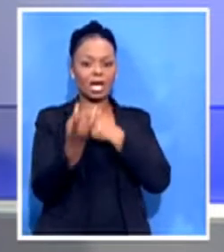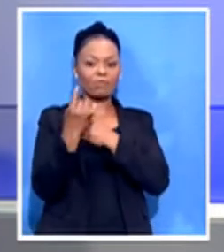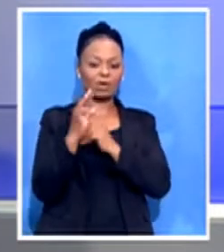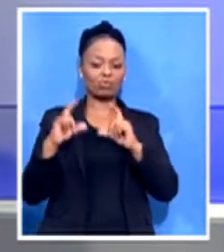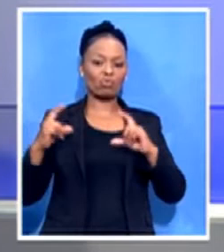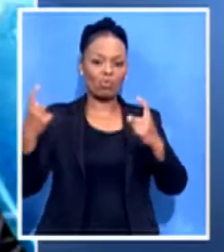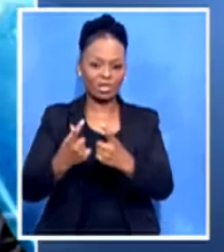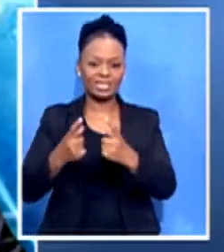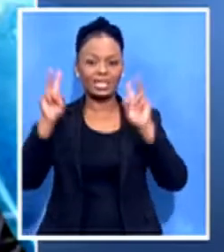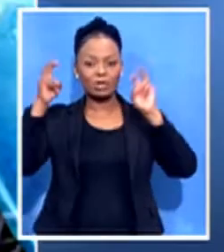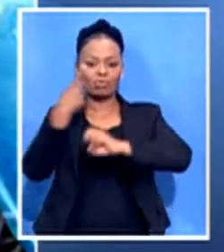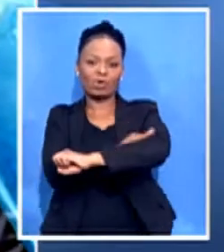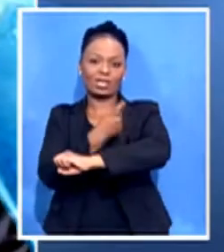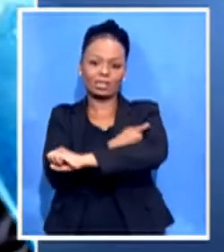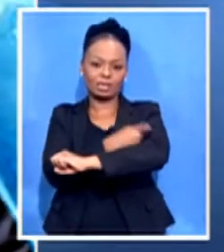time to talk to us.